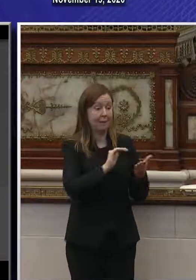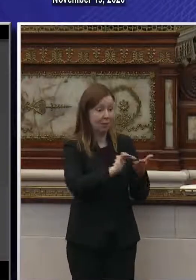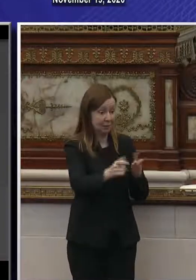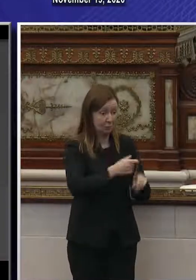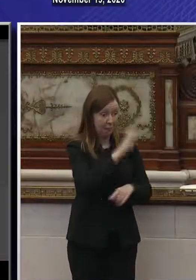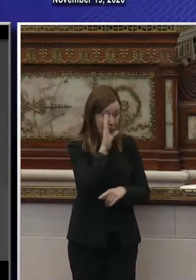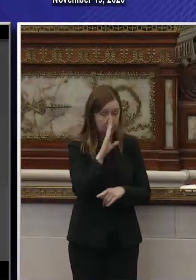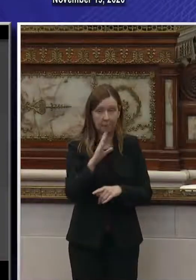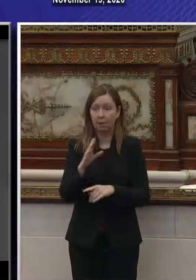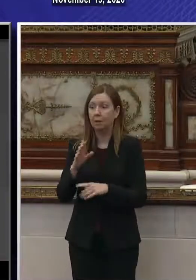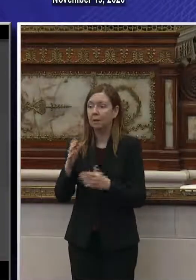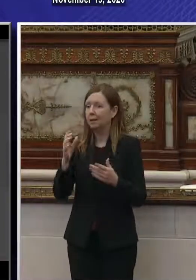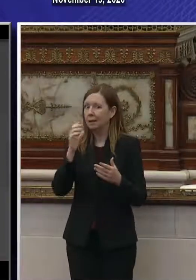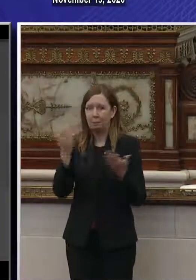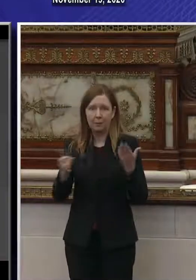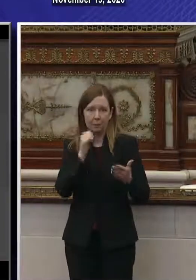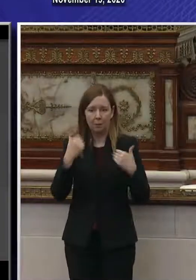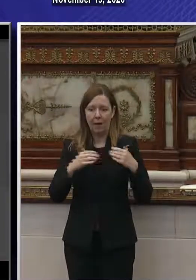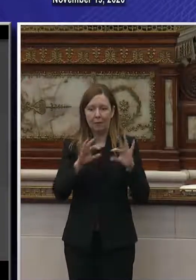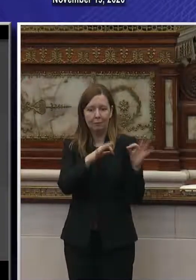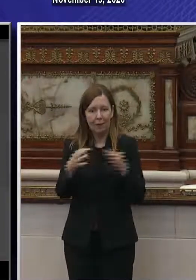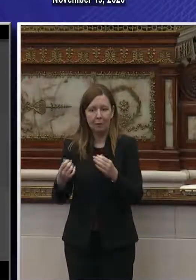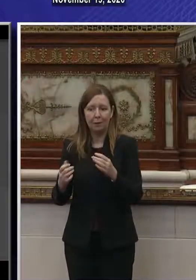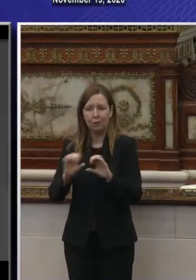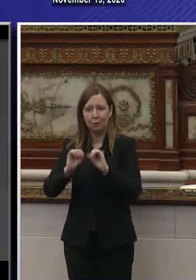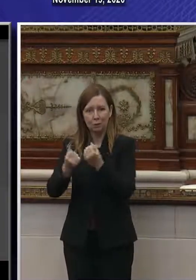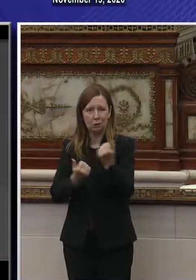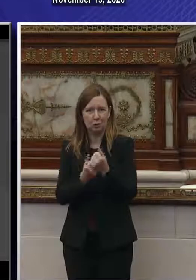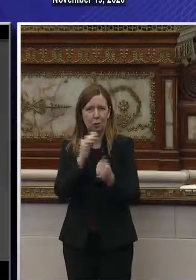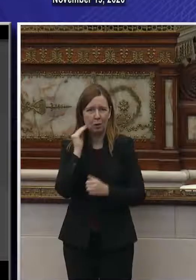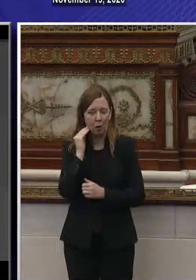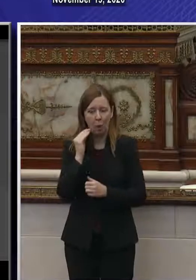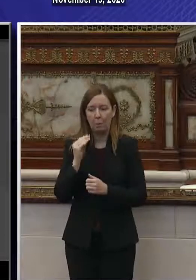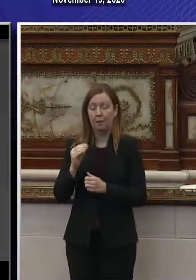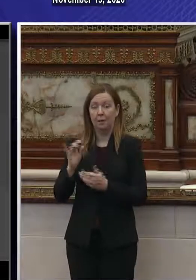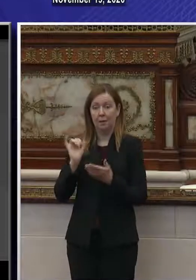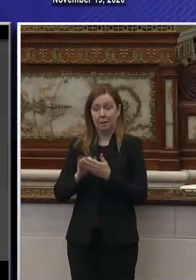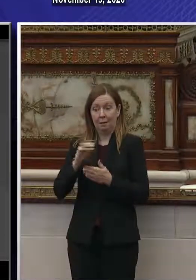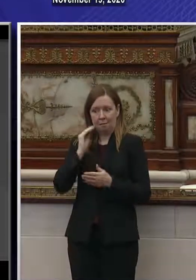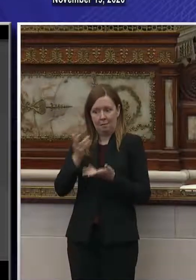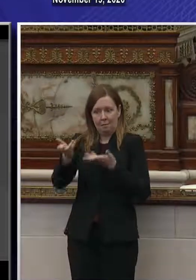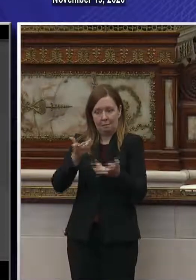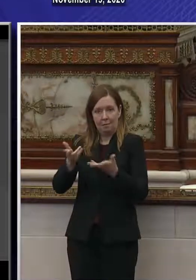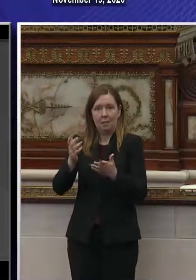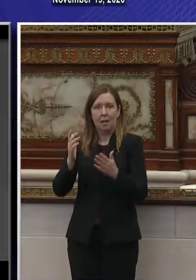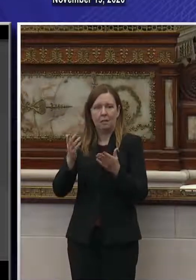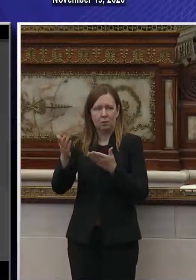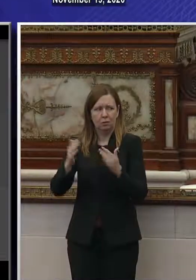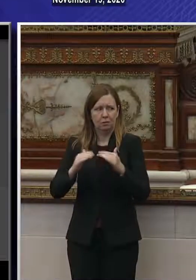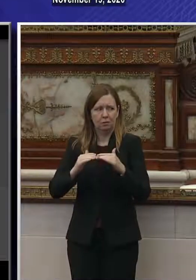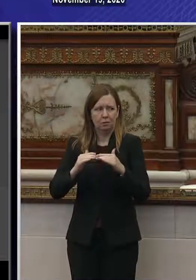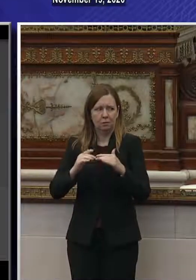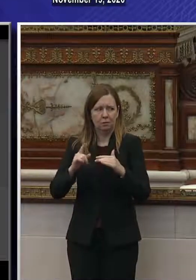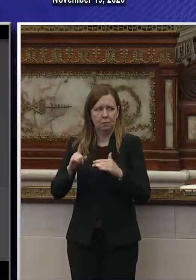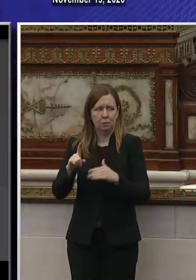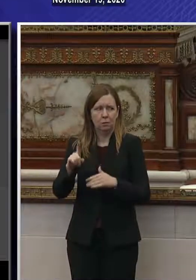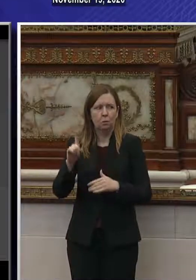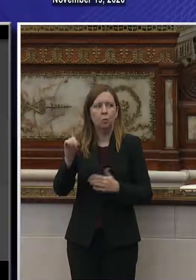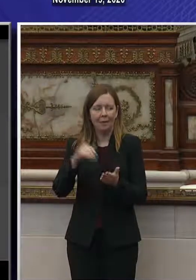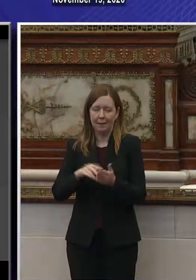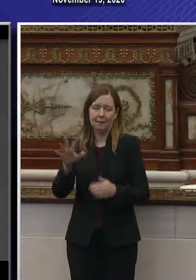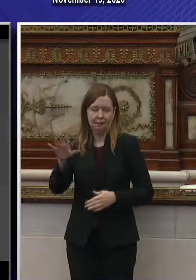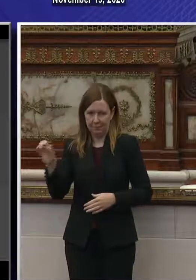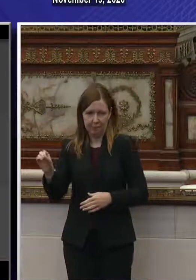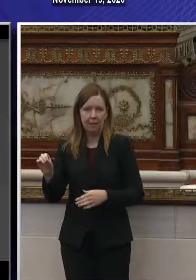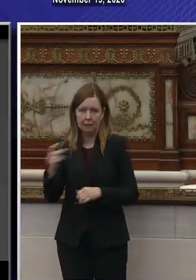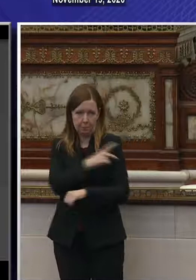do not have familial or social support at home. To date, our team has served 1,050 COVID-19 patients. Over the past